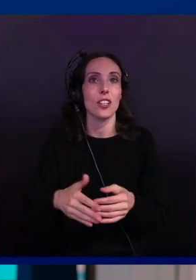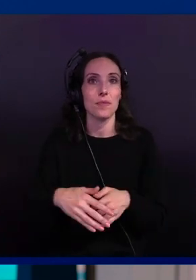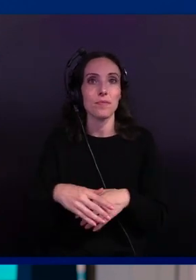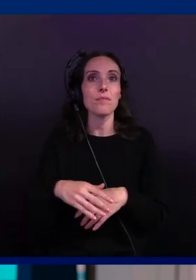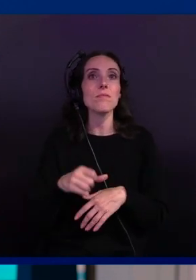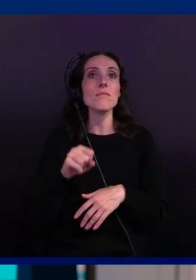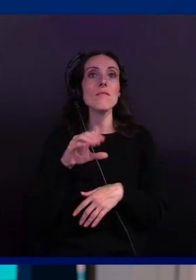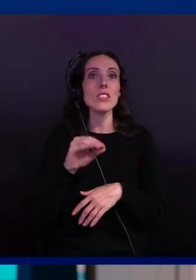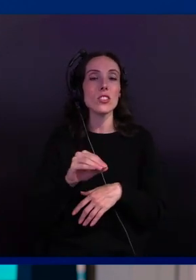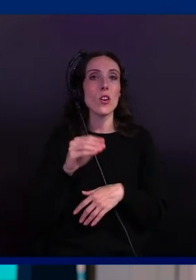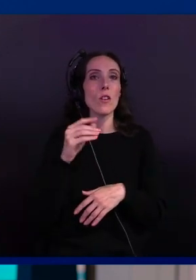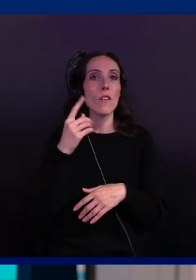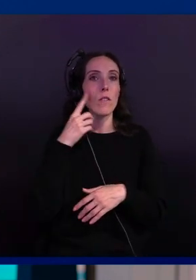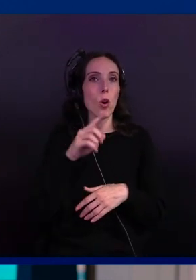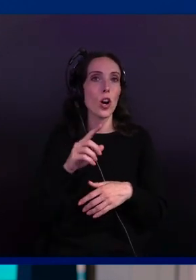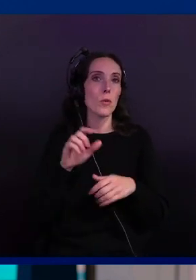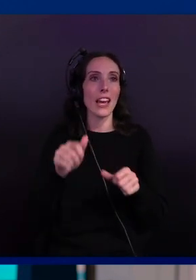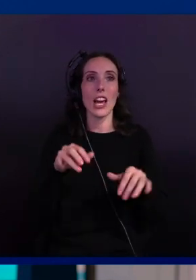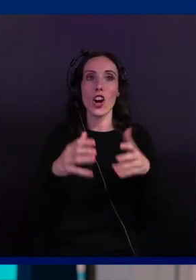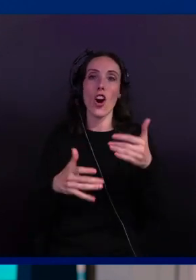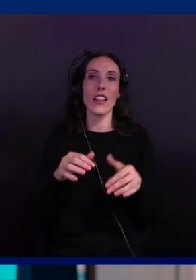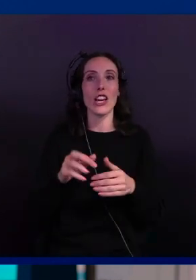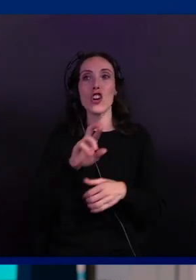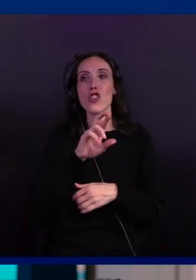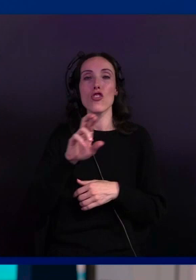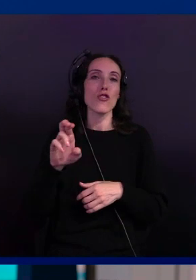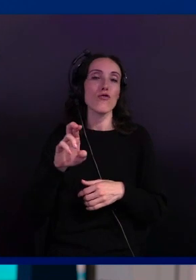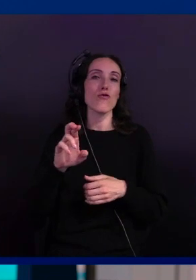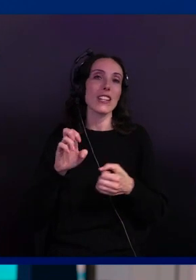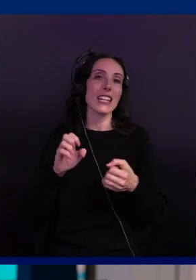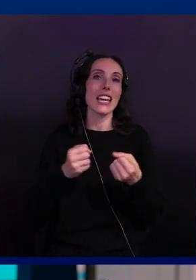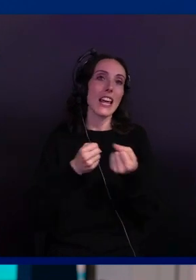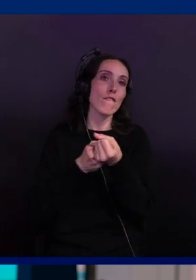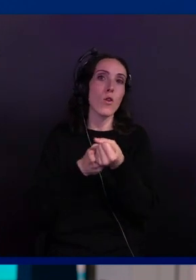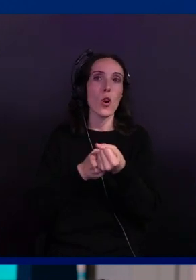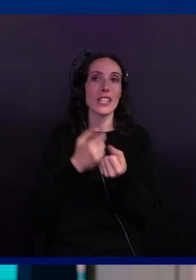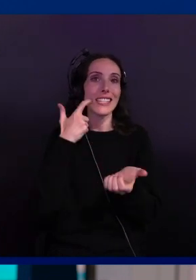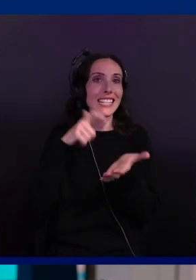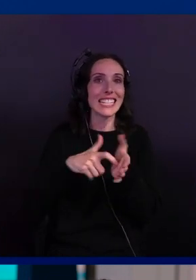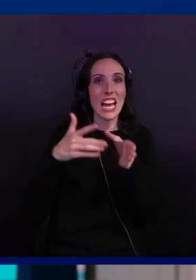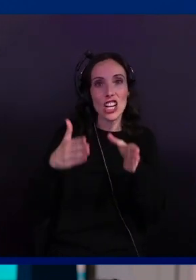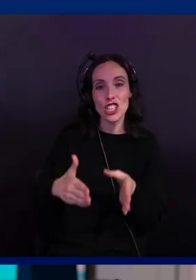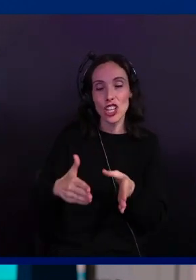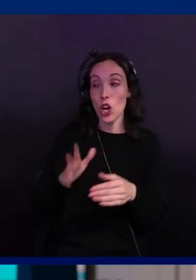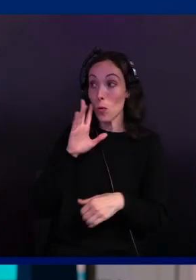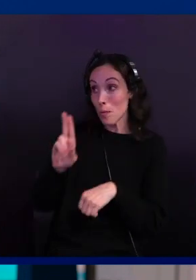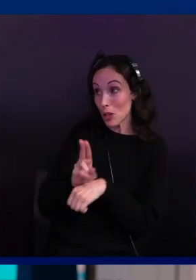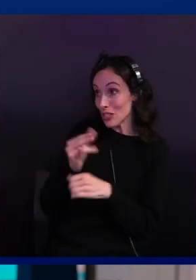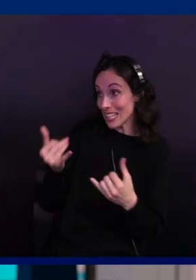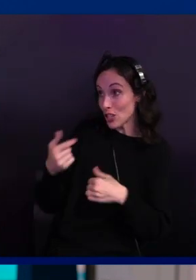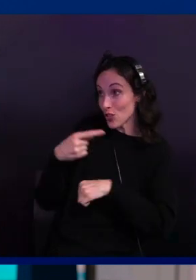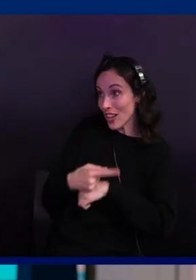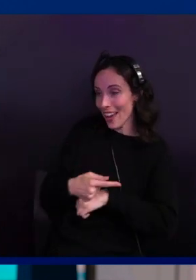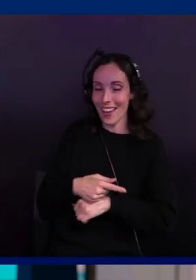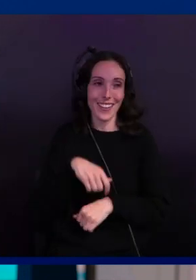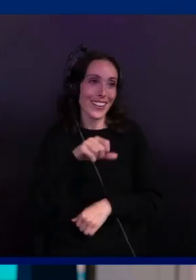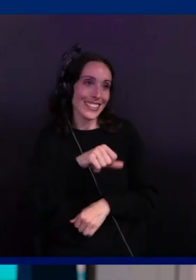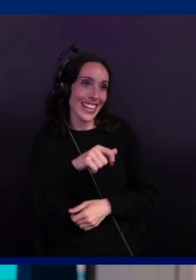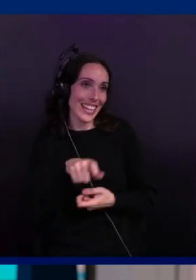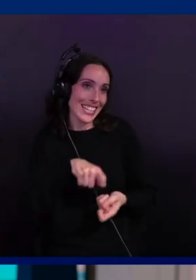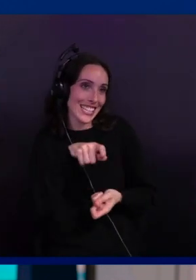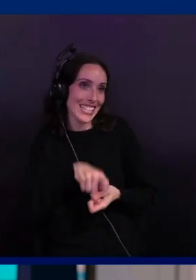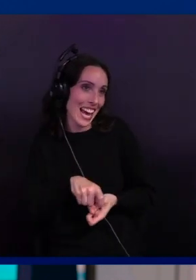Reinforce detector, something, I mean, to make it I mean, are you going to use this today? Yeah, exactly. I mean,